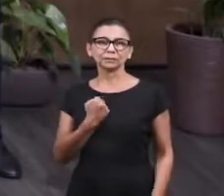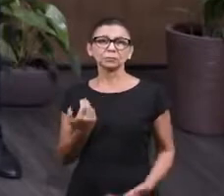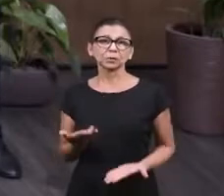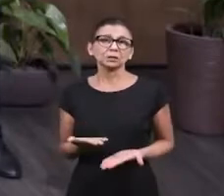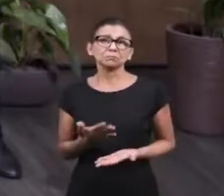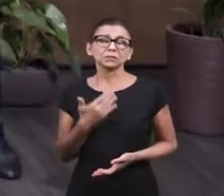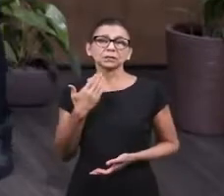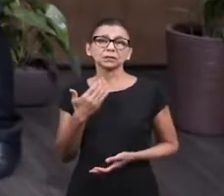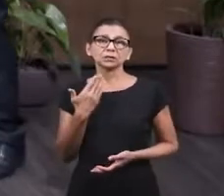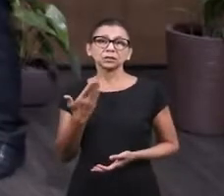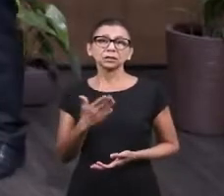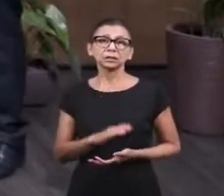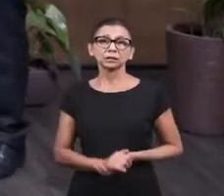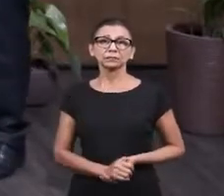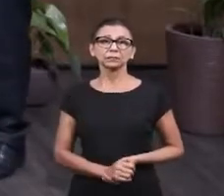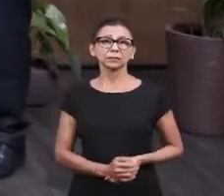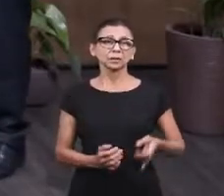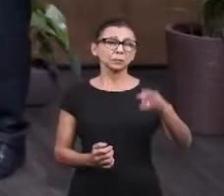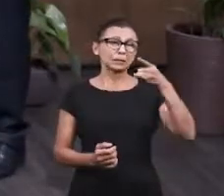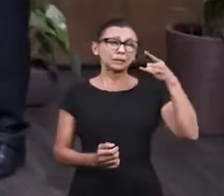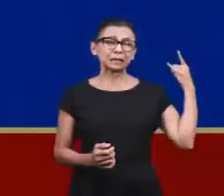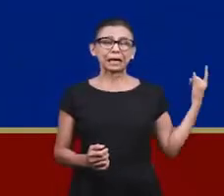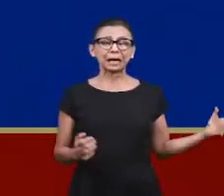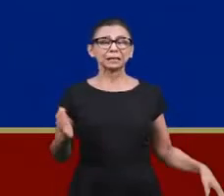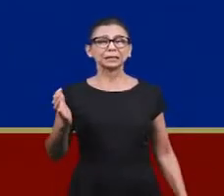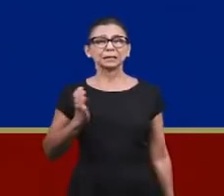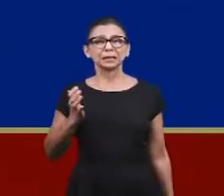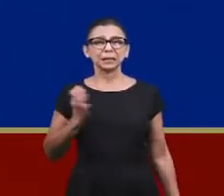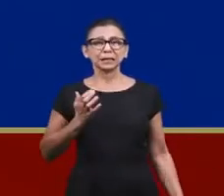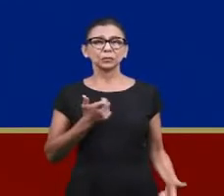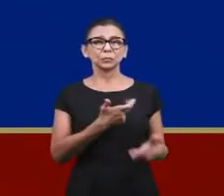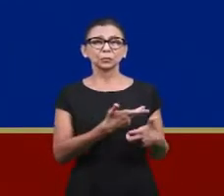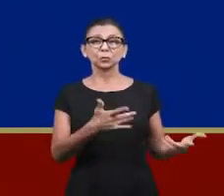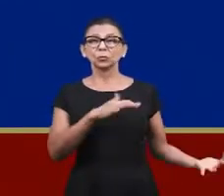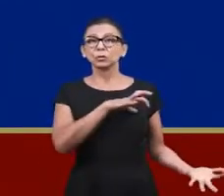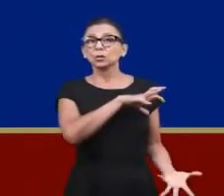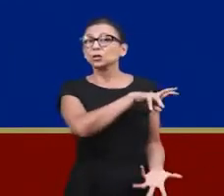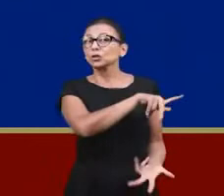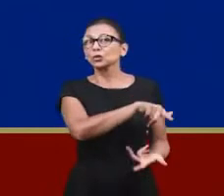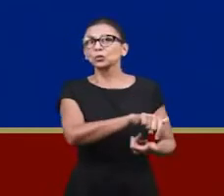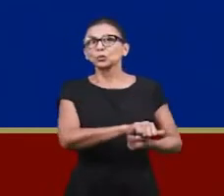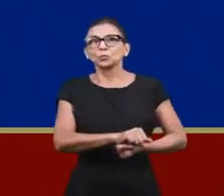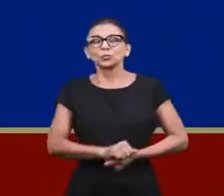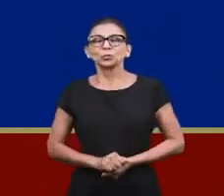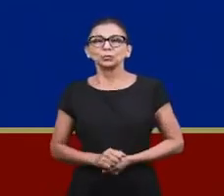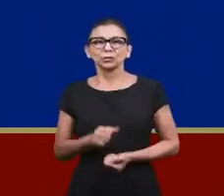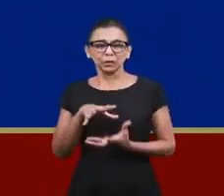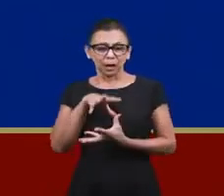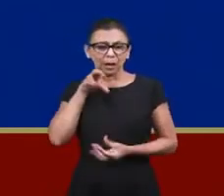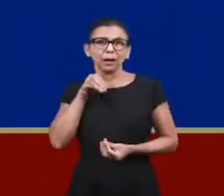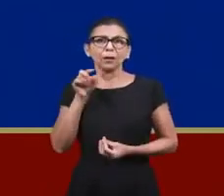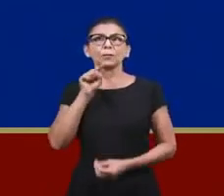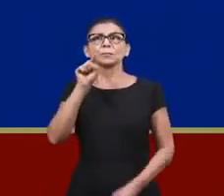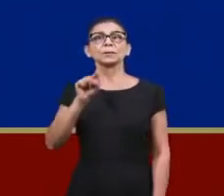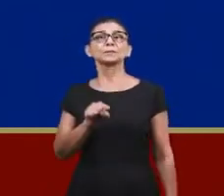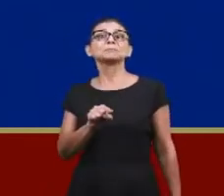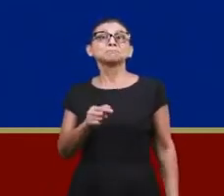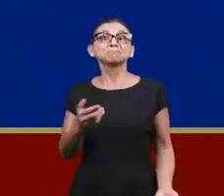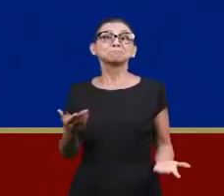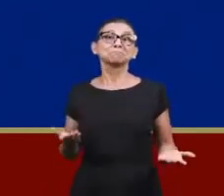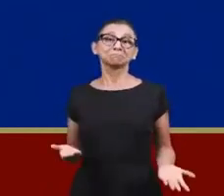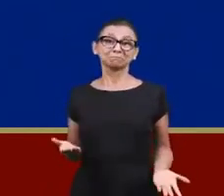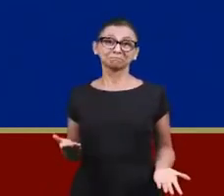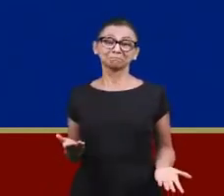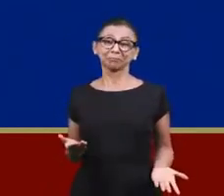and loses his own soul? As registered here in Mark chapter 8, verse 36.